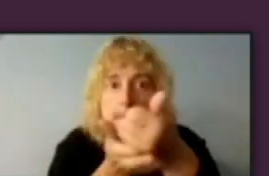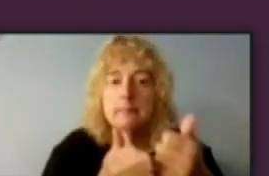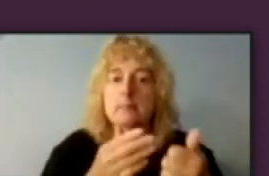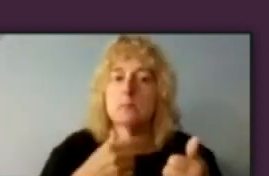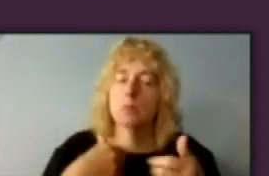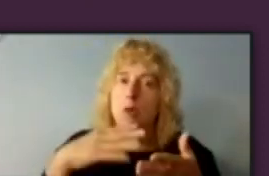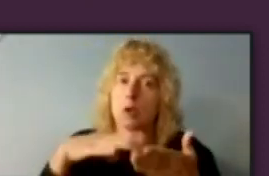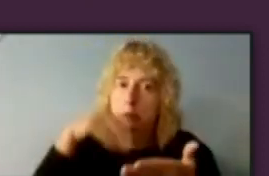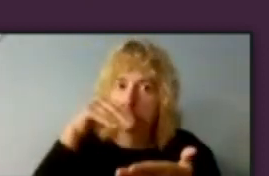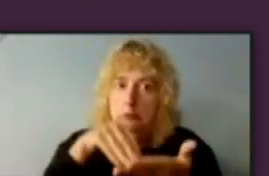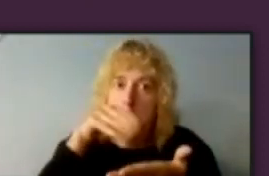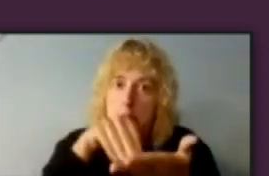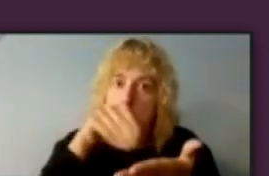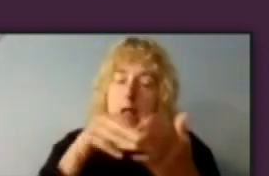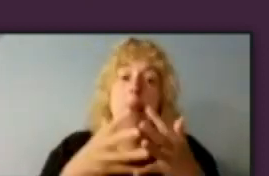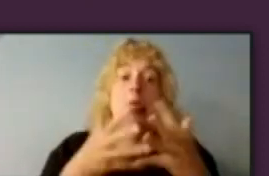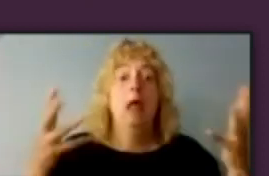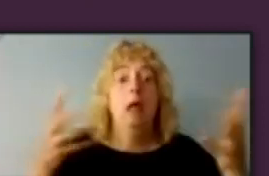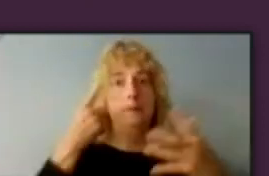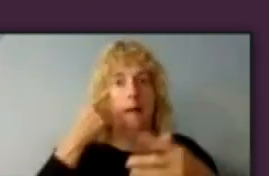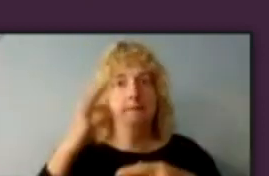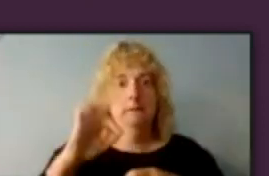All right, and I'm happy for any questions.